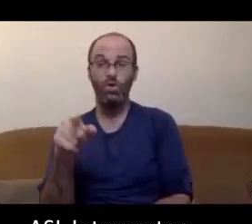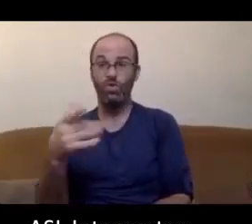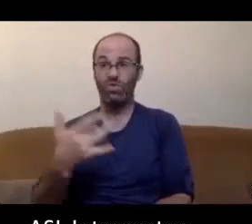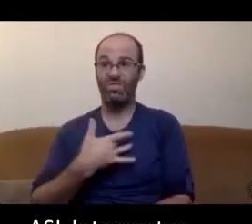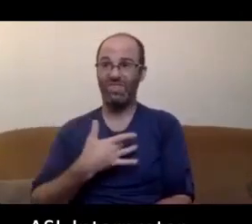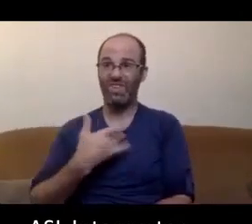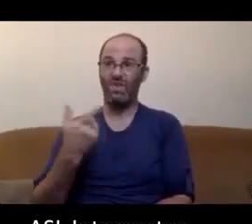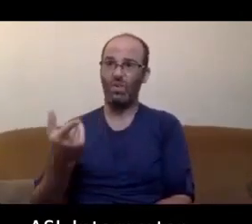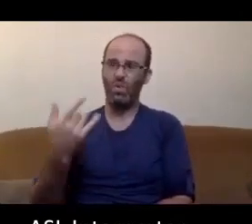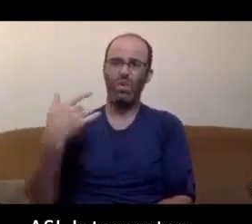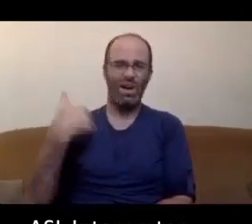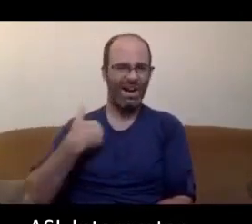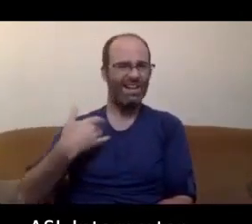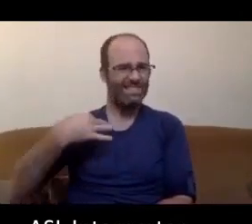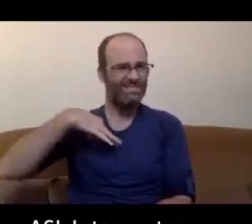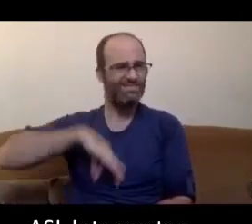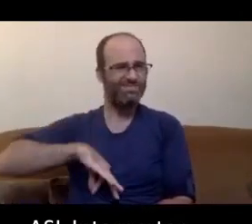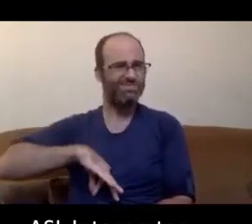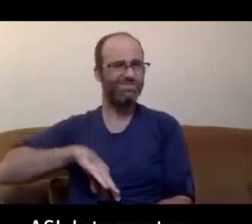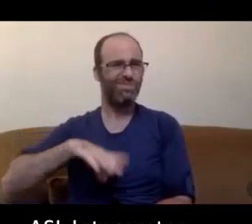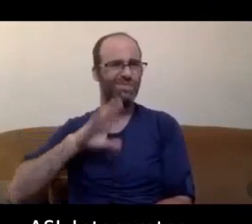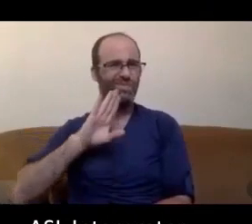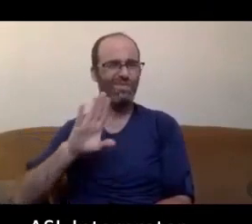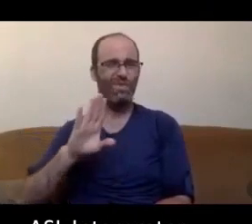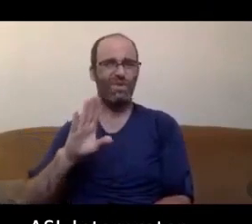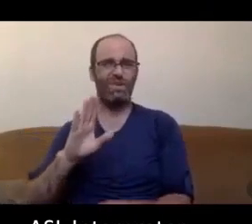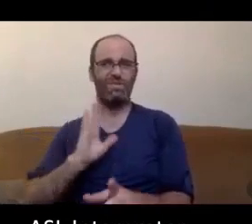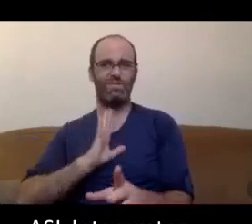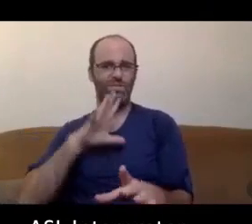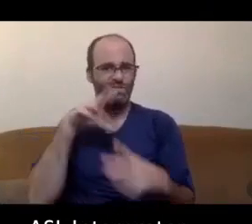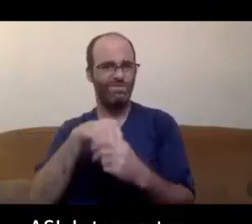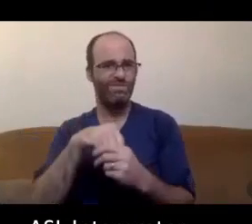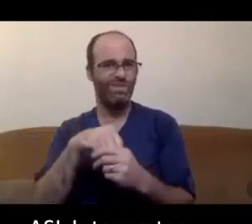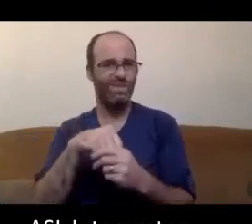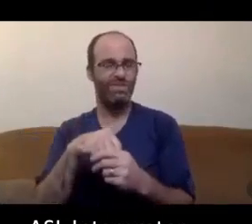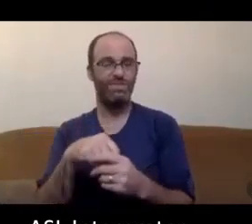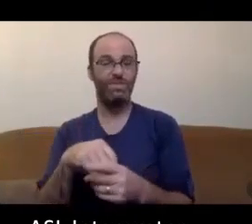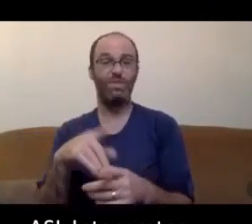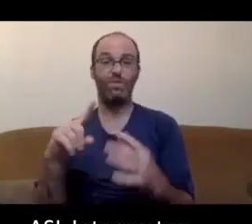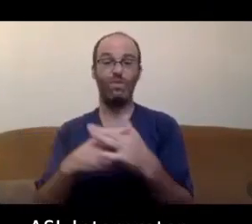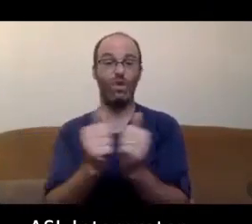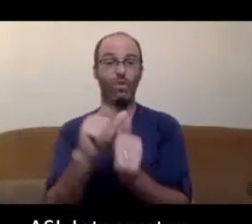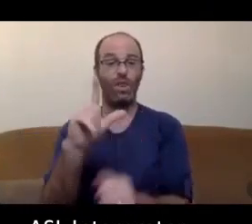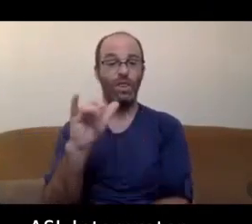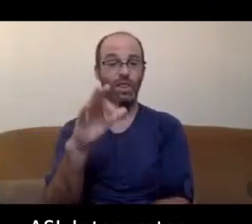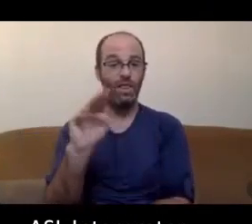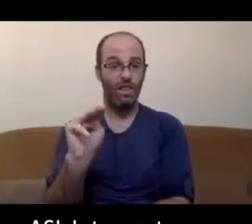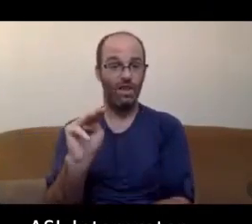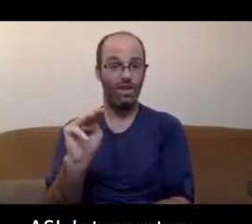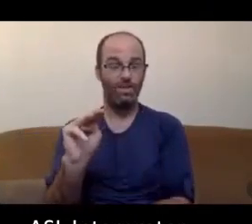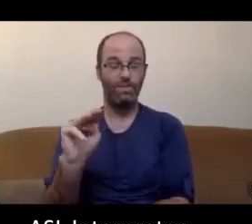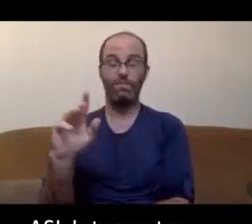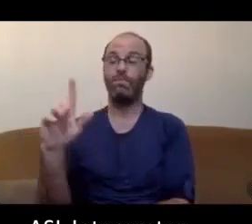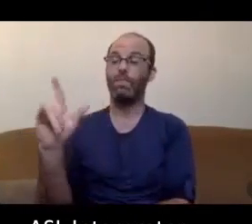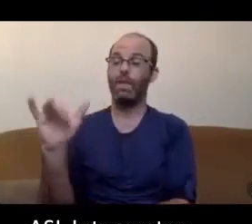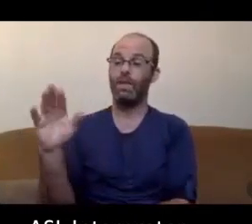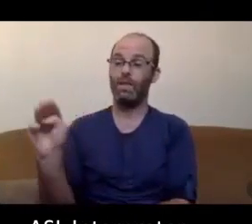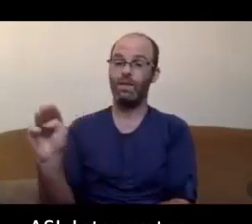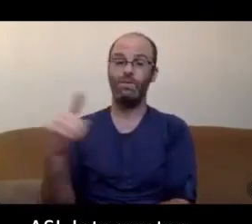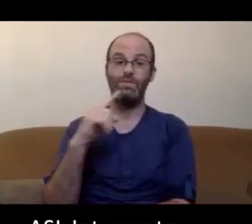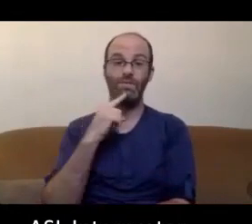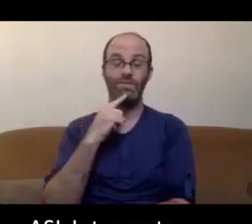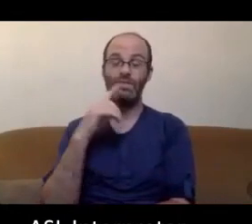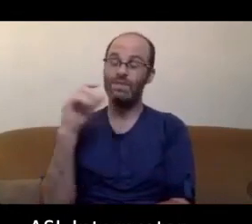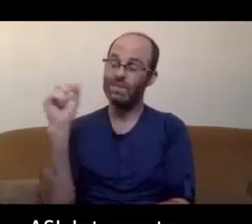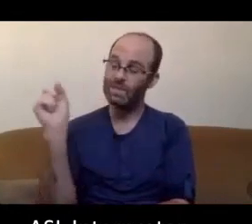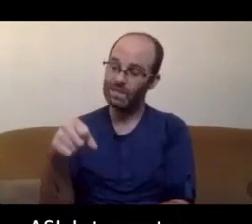investment? And Liam, I'll go ahead and leave it with you. What do you think about that? So I would certainly say that yes, accessibility is an investment